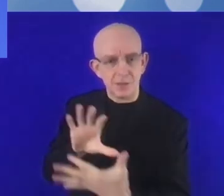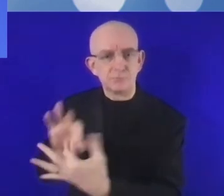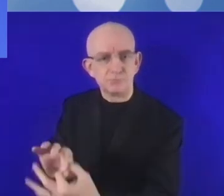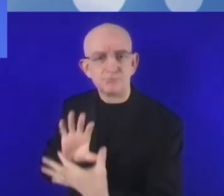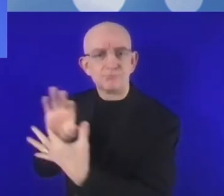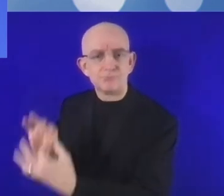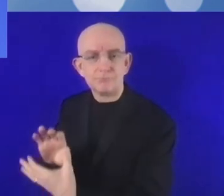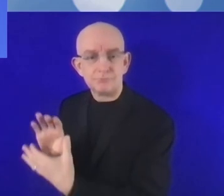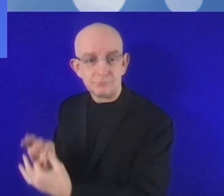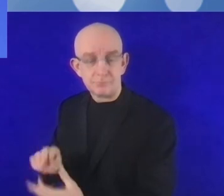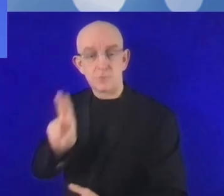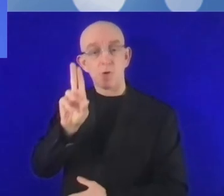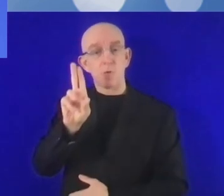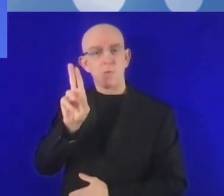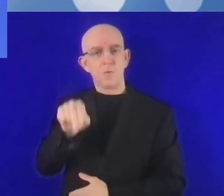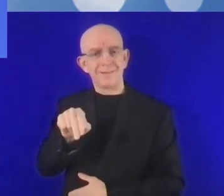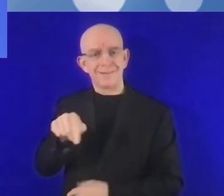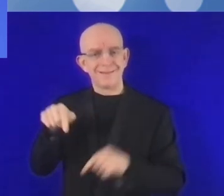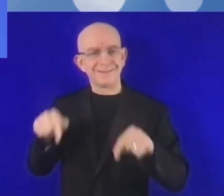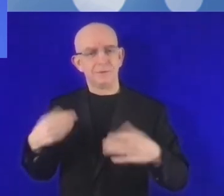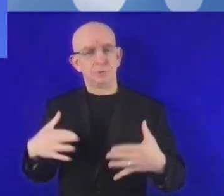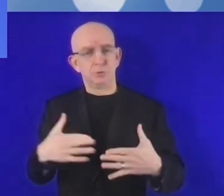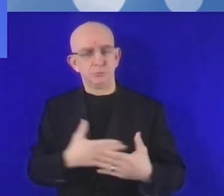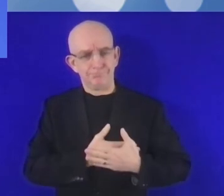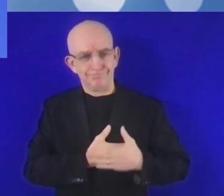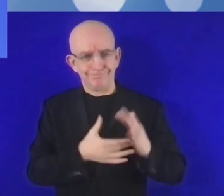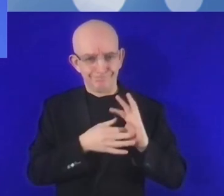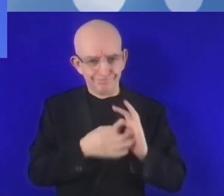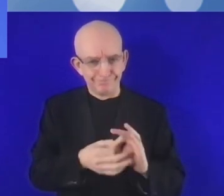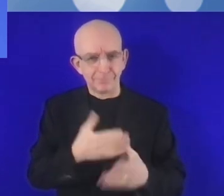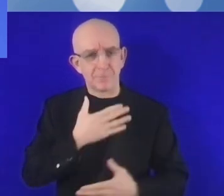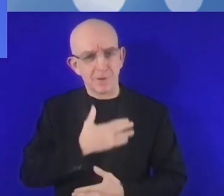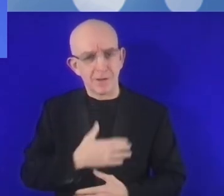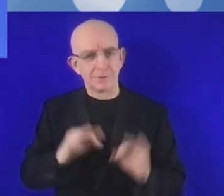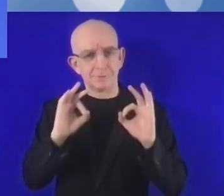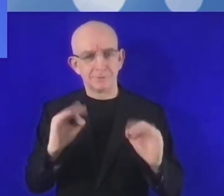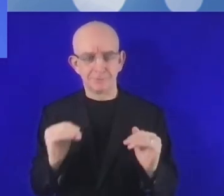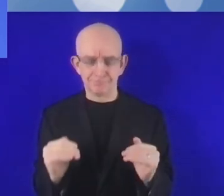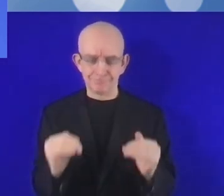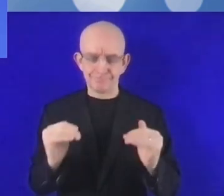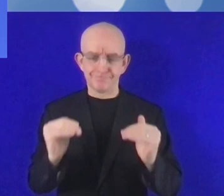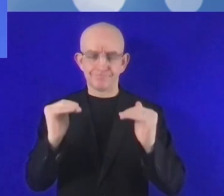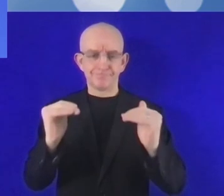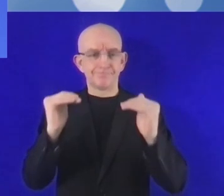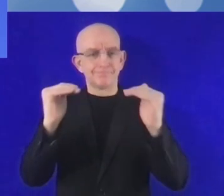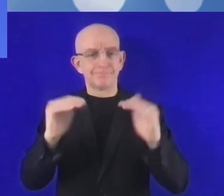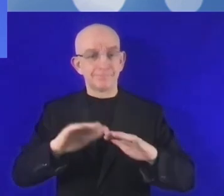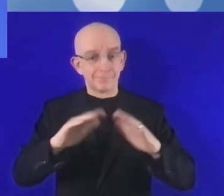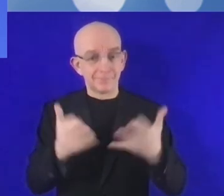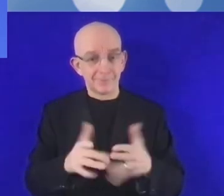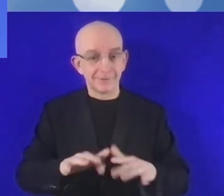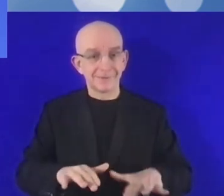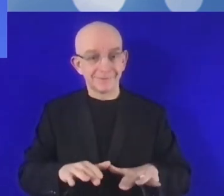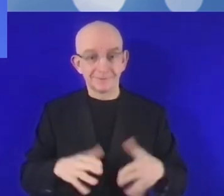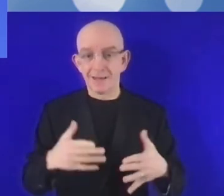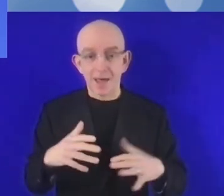internet for all through a strong IGF process. I look forward to being part of